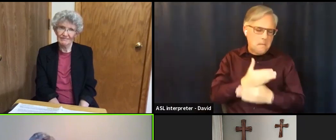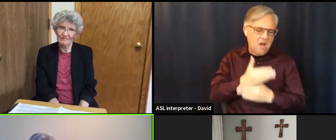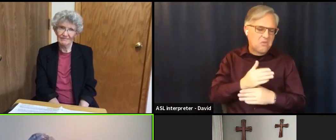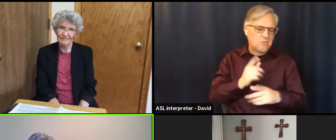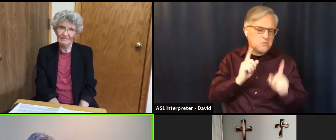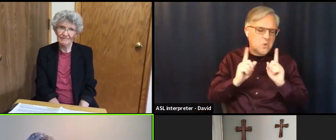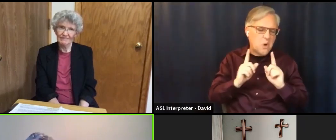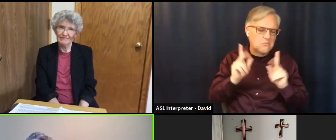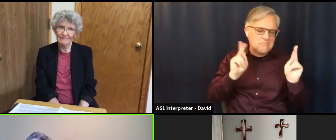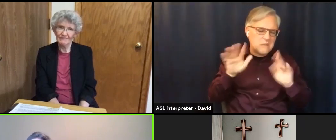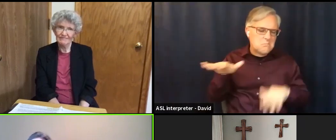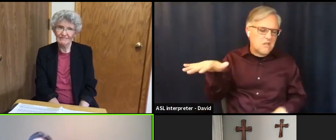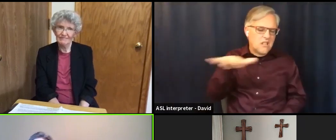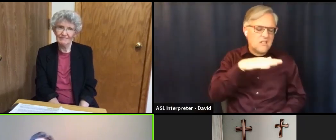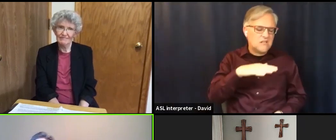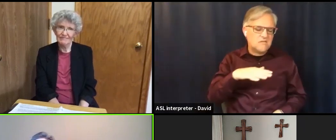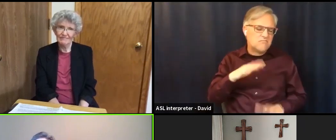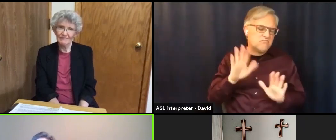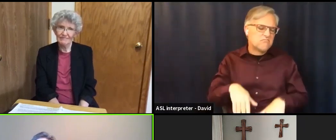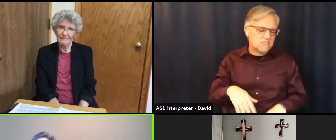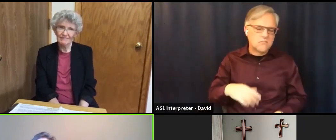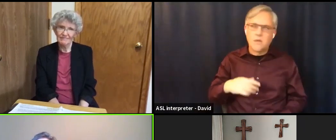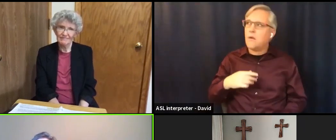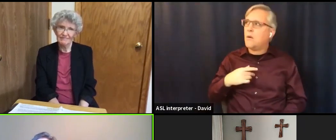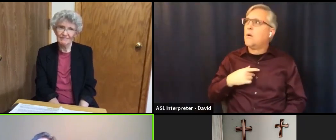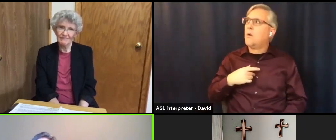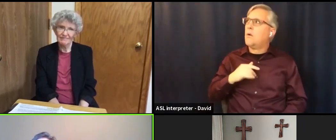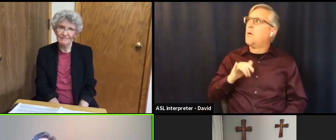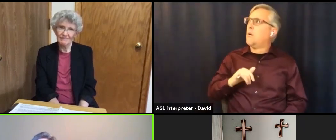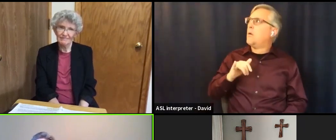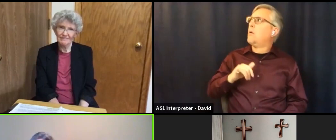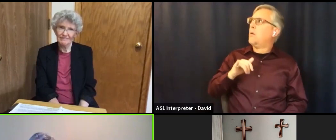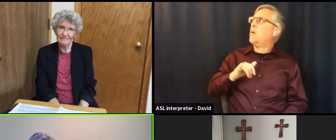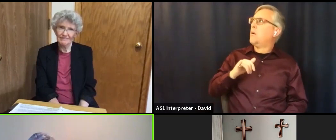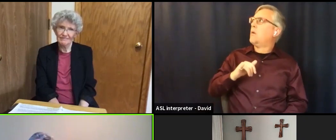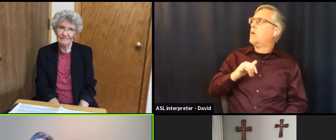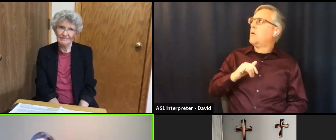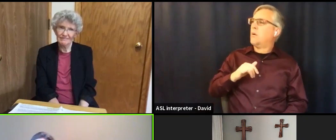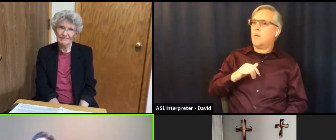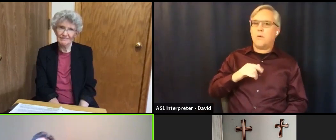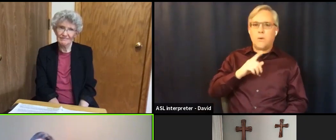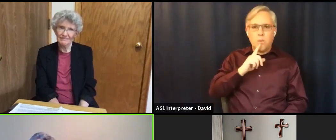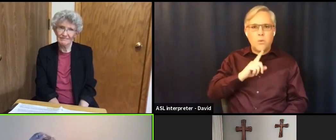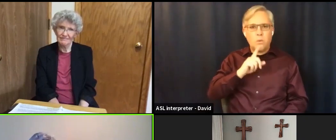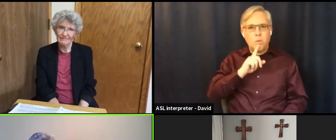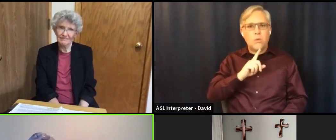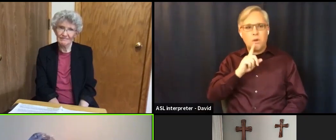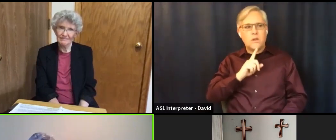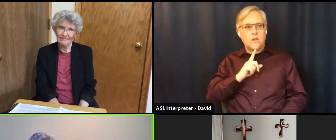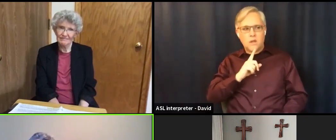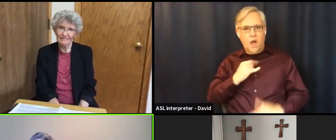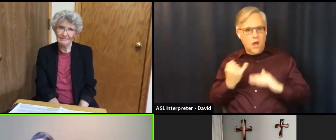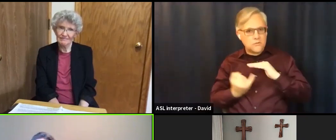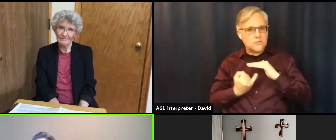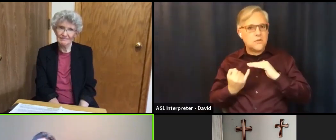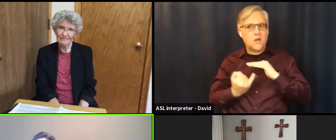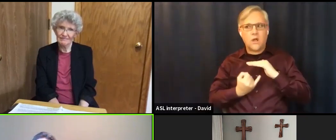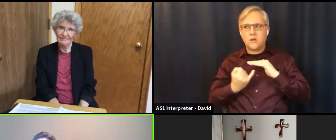lies build up, and our loneliness as we feel isolated, those things compound,